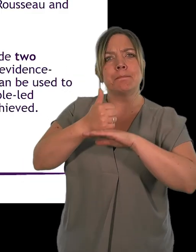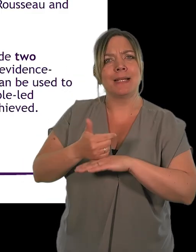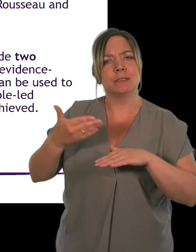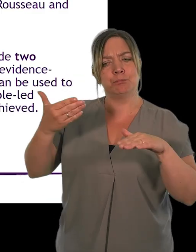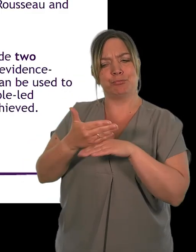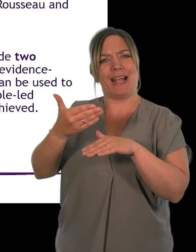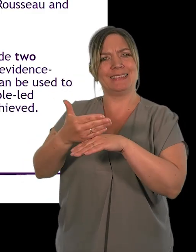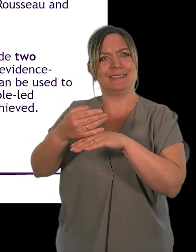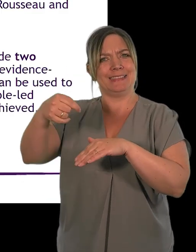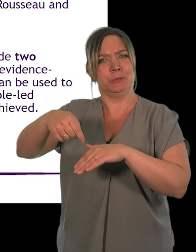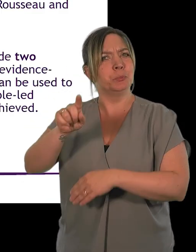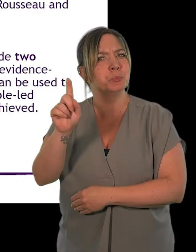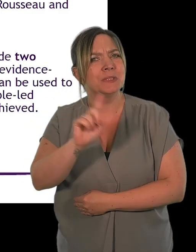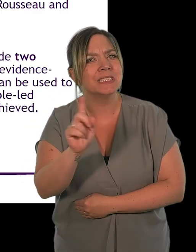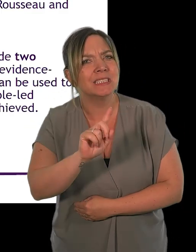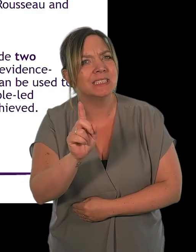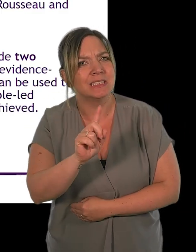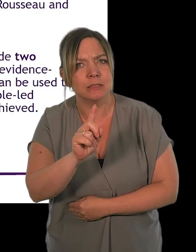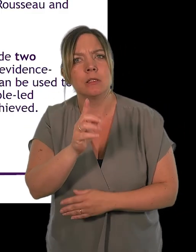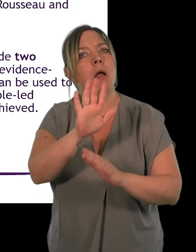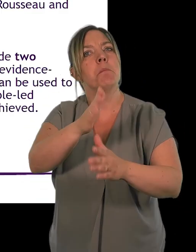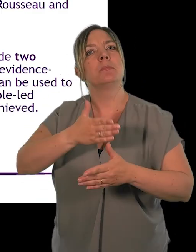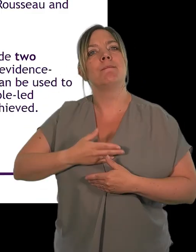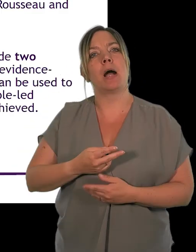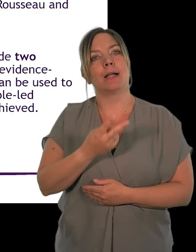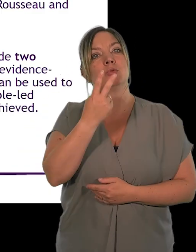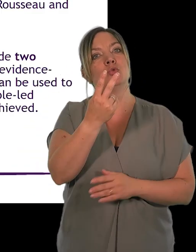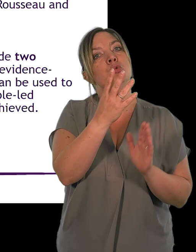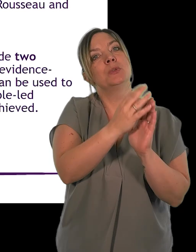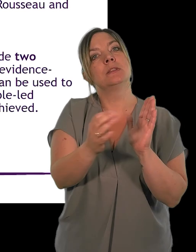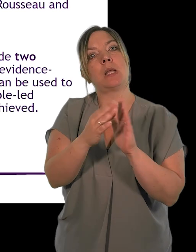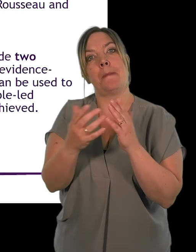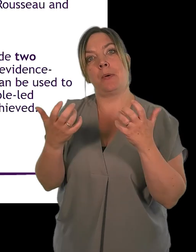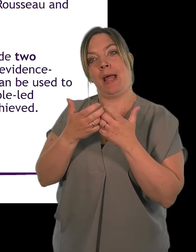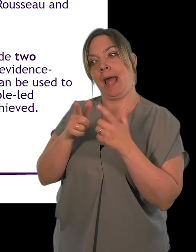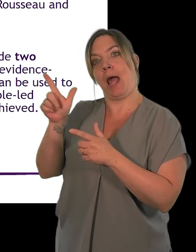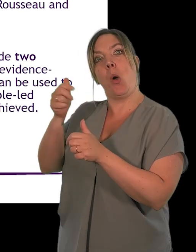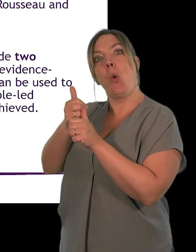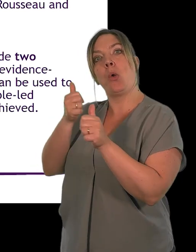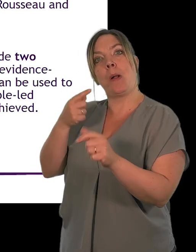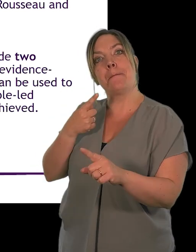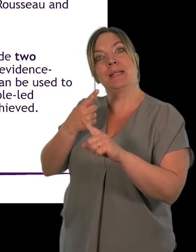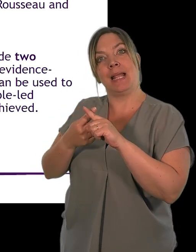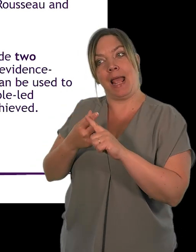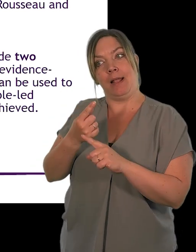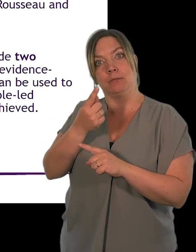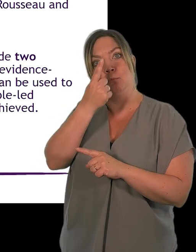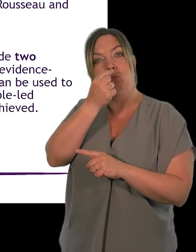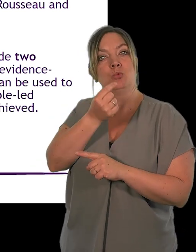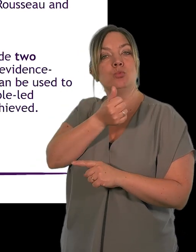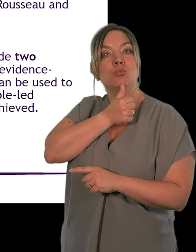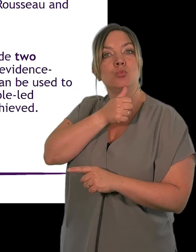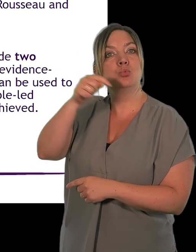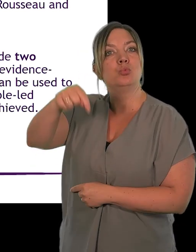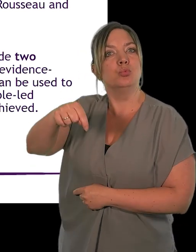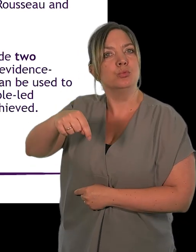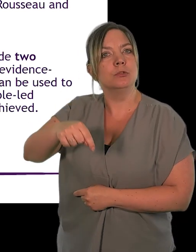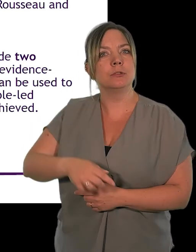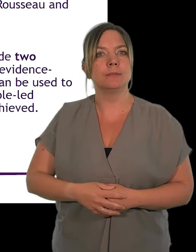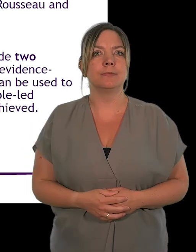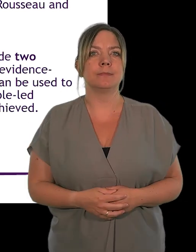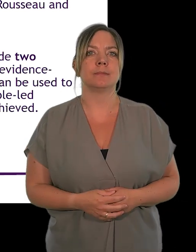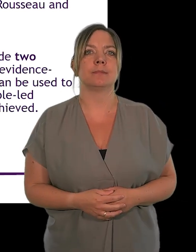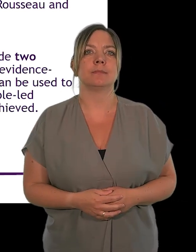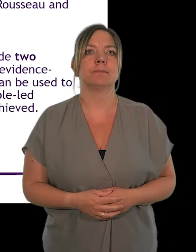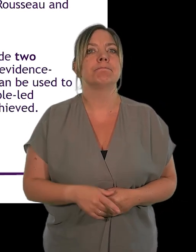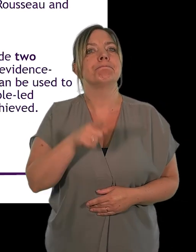evidence-based practice is and provide 2 examples of how Company X could apply it. Here